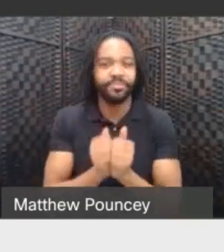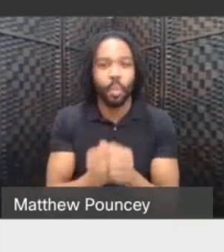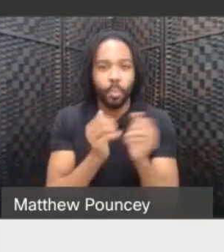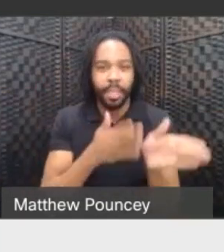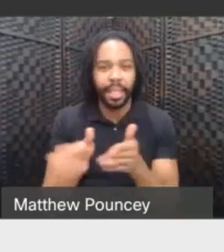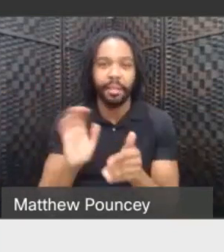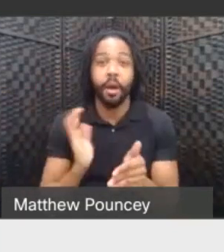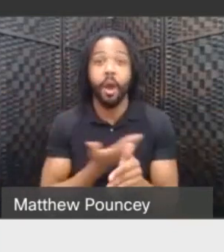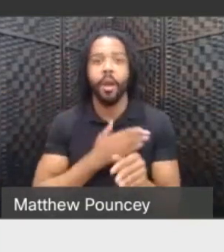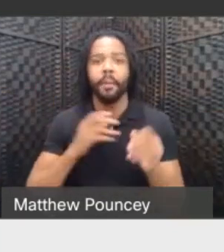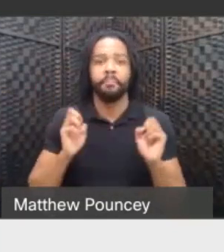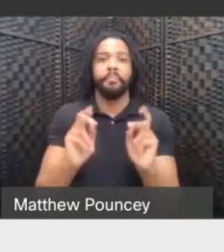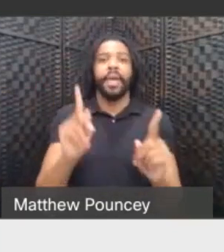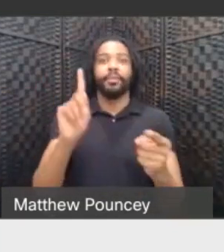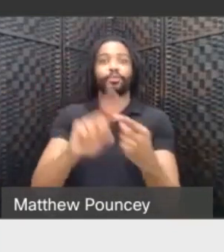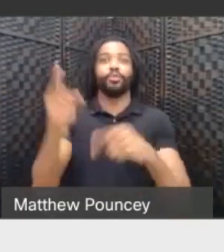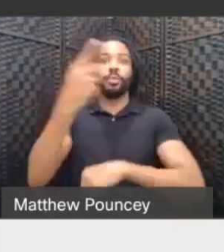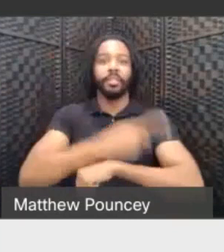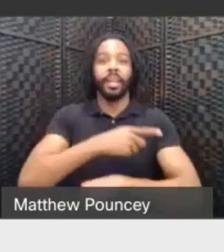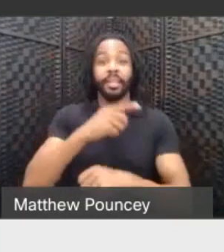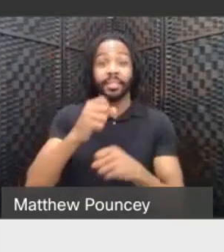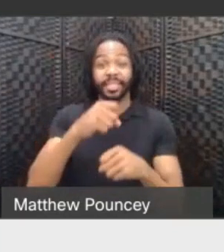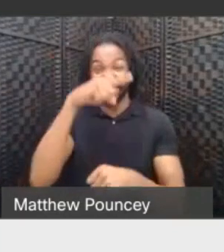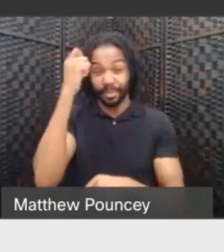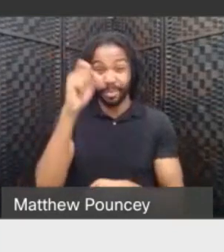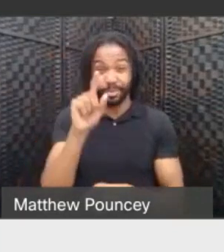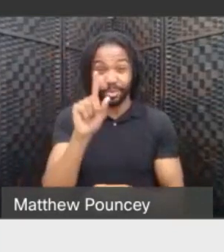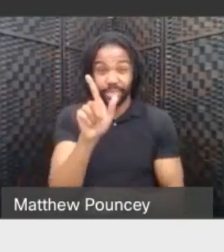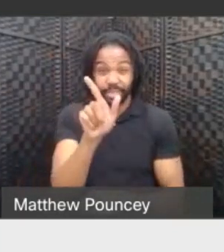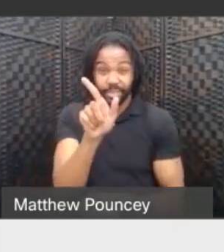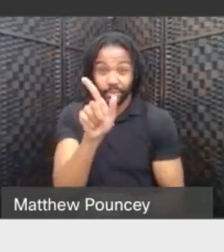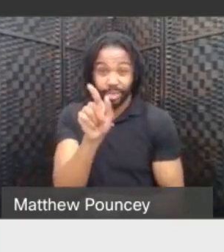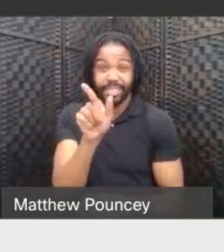our return today in the summer of 2020, um,